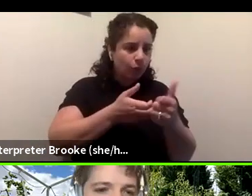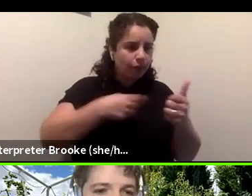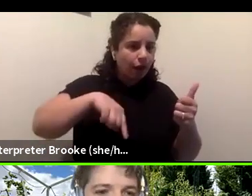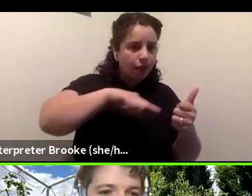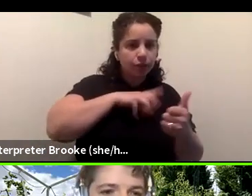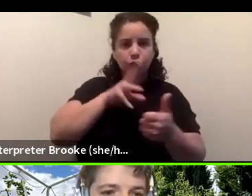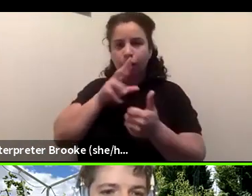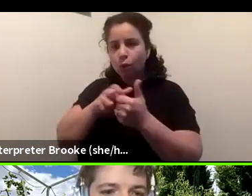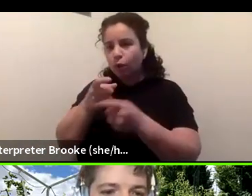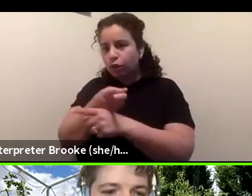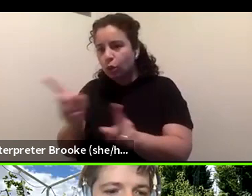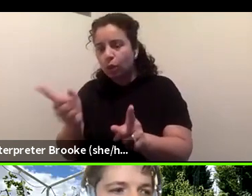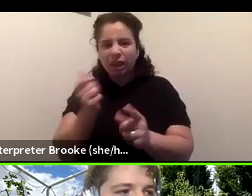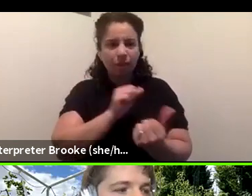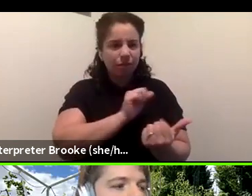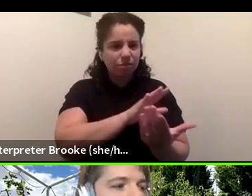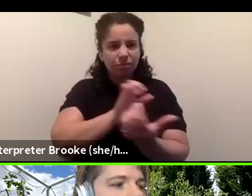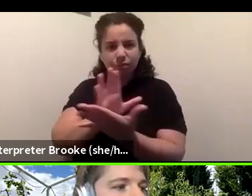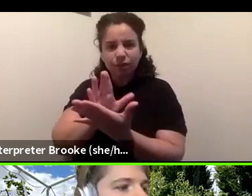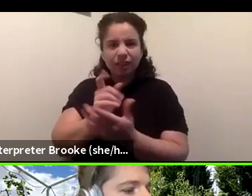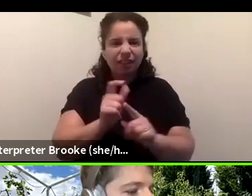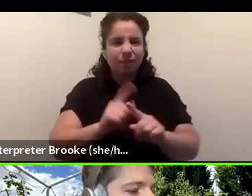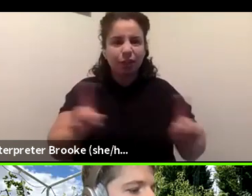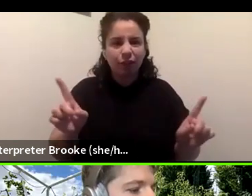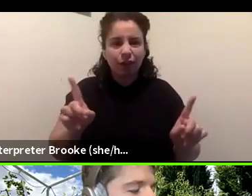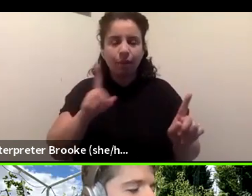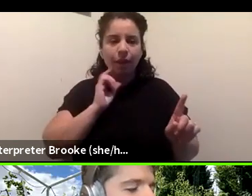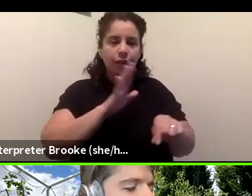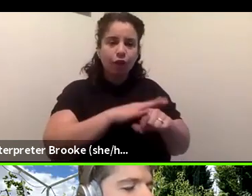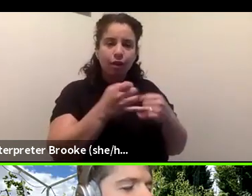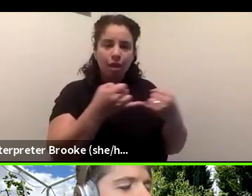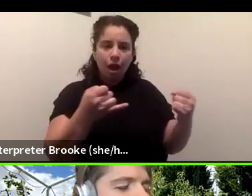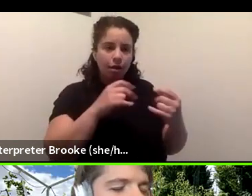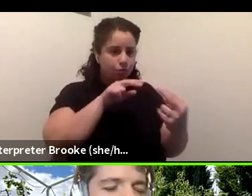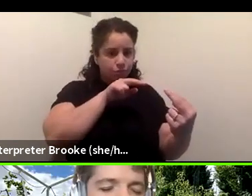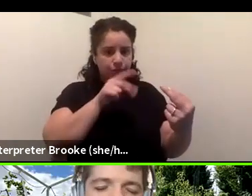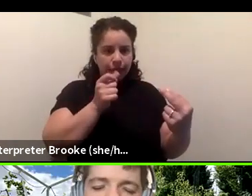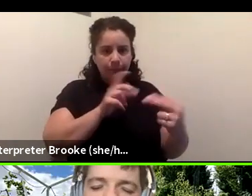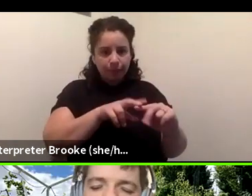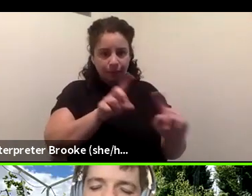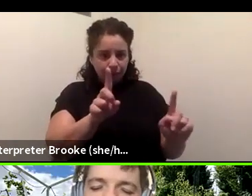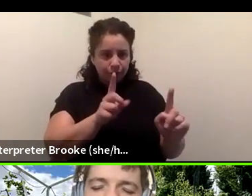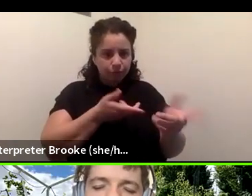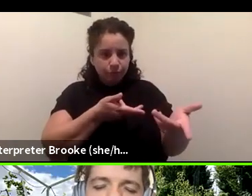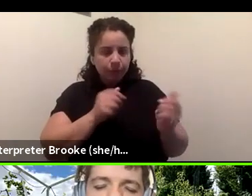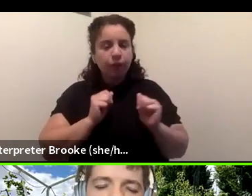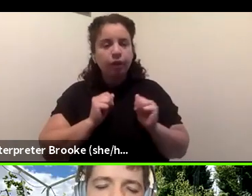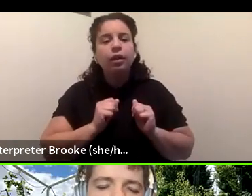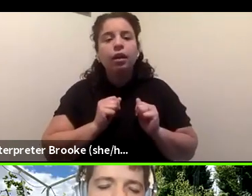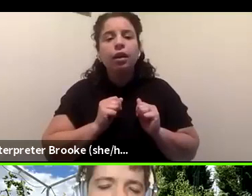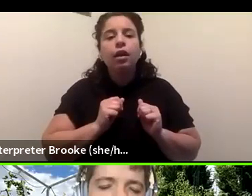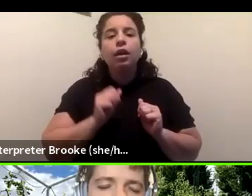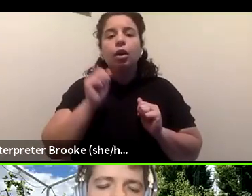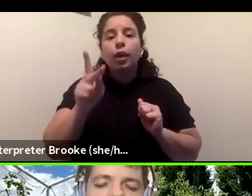I can encounter the people on the Zoom meeting a little differently. So wherever you are,